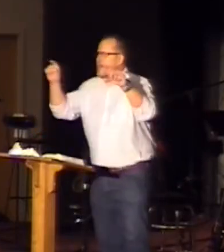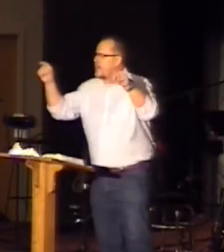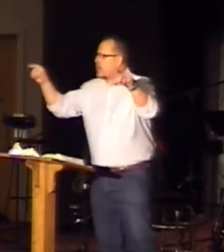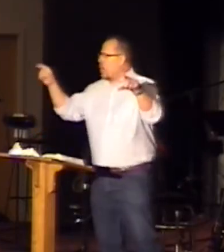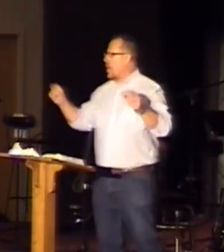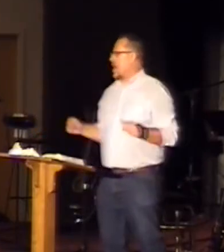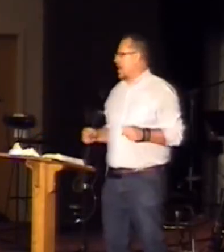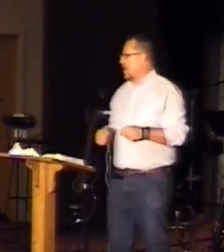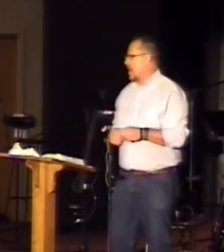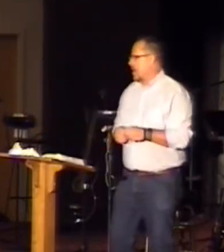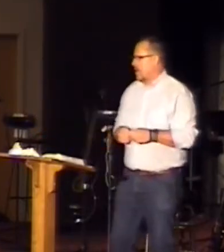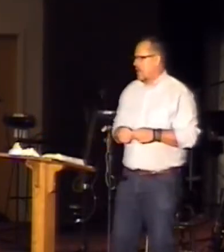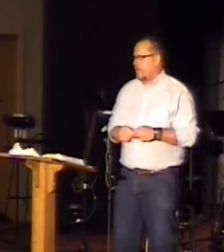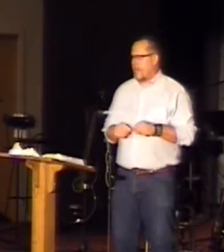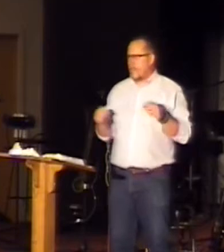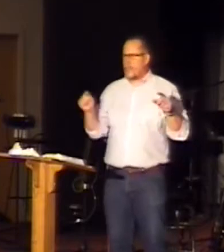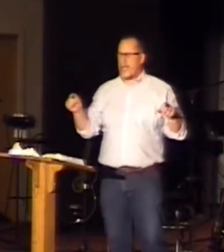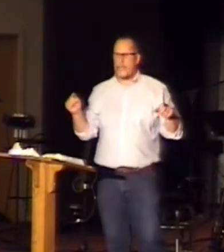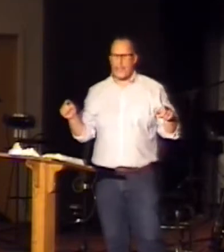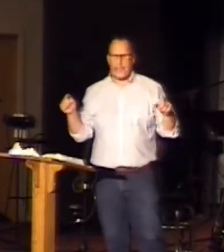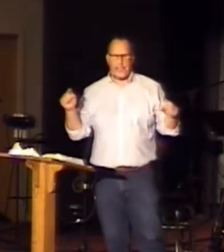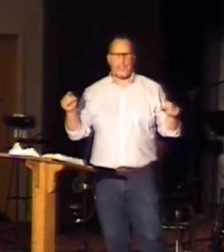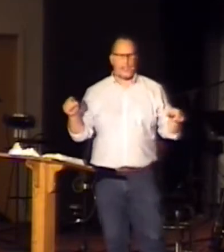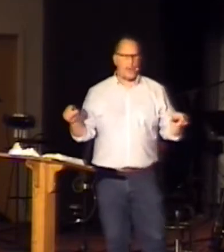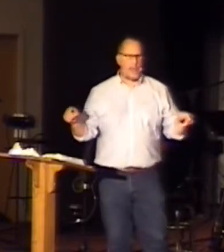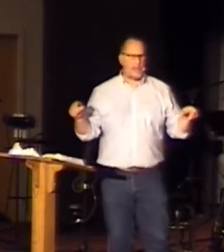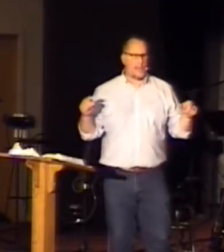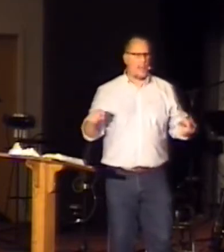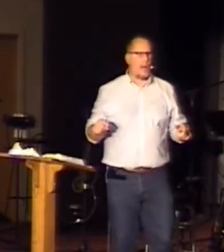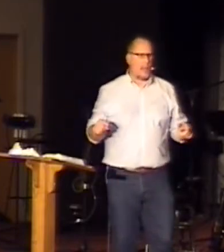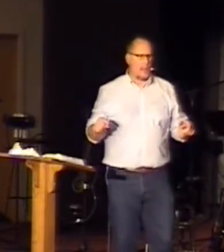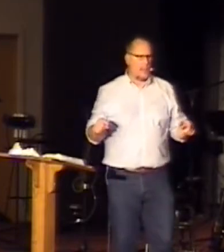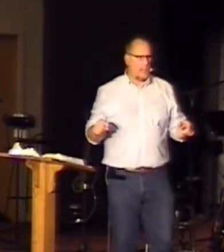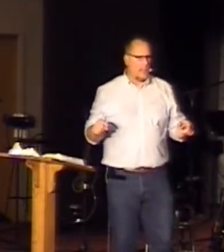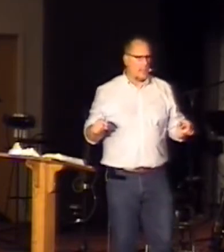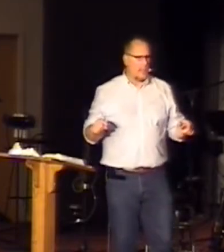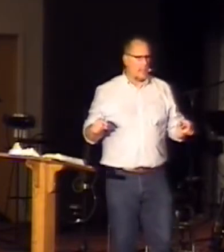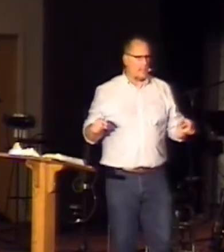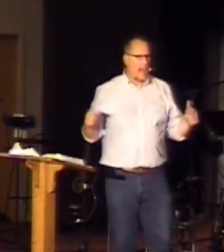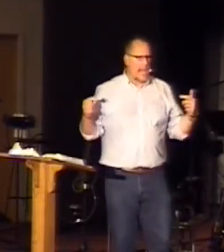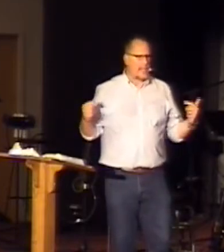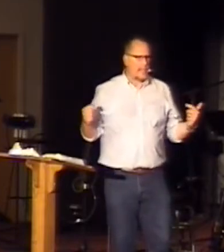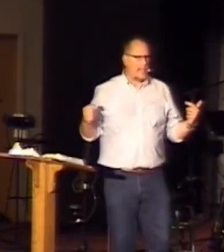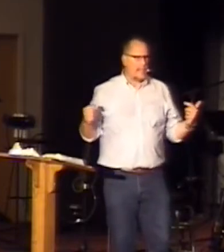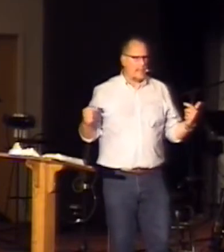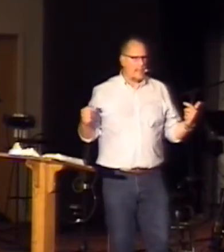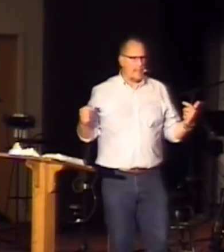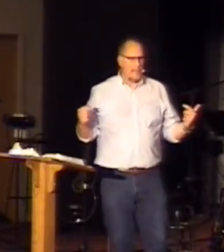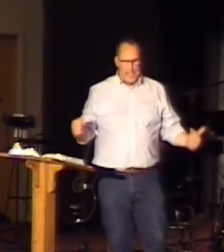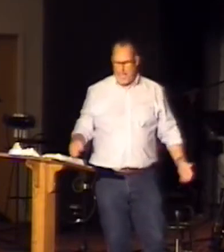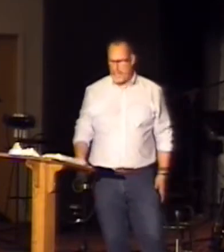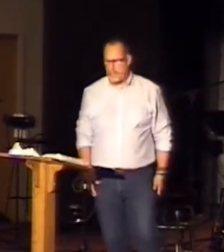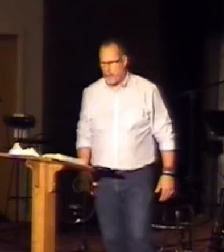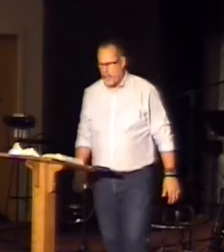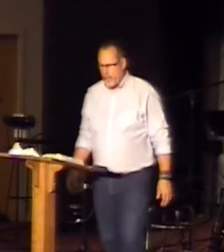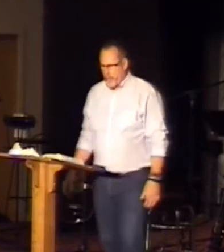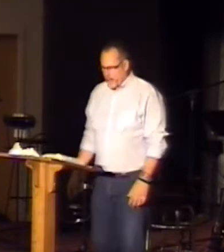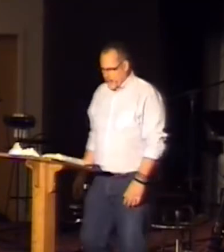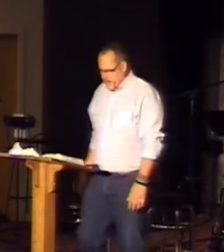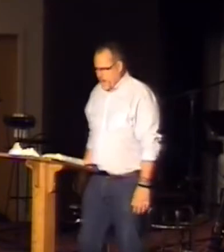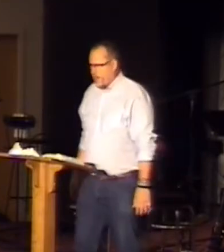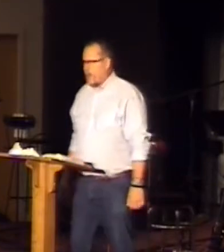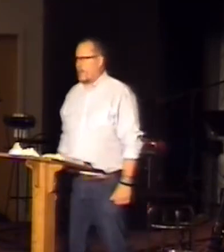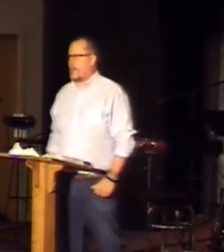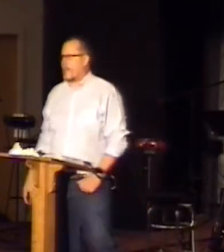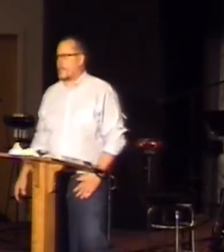You're in the story, because Genesis is the story of us all, right? It is. So